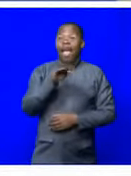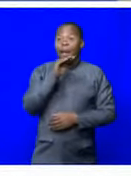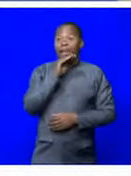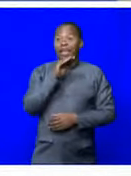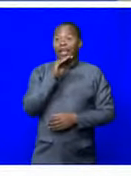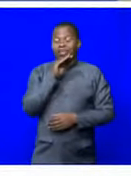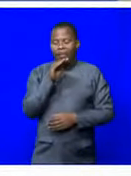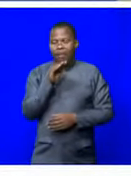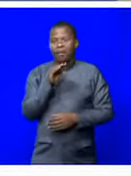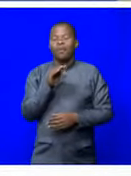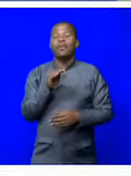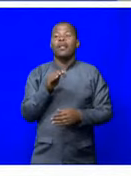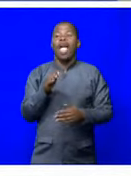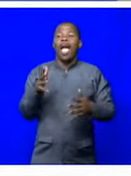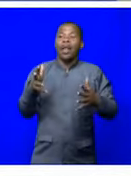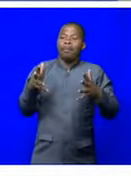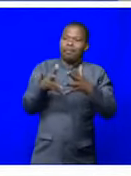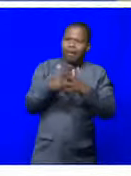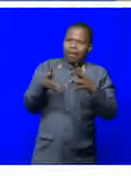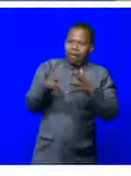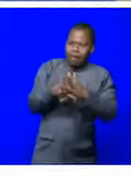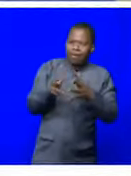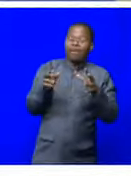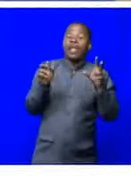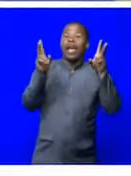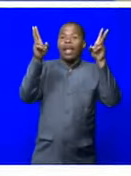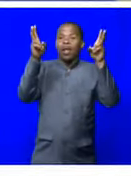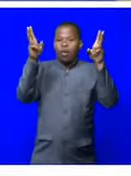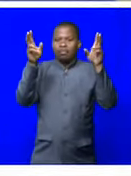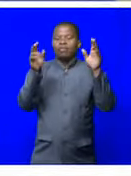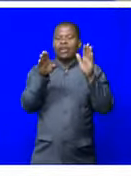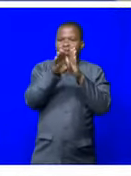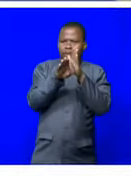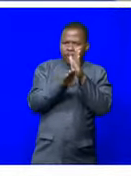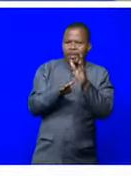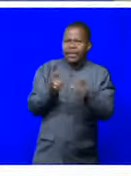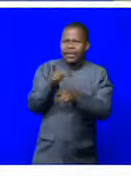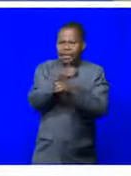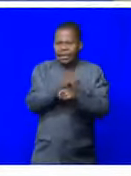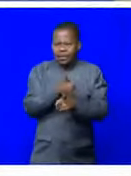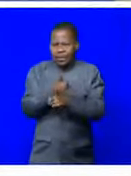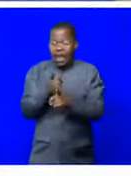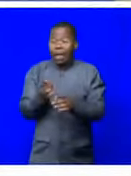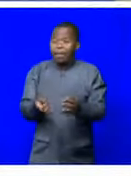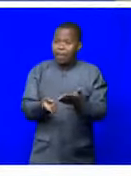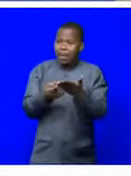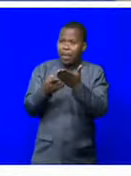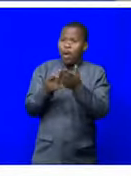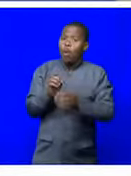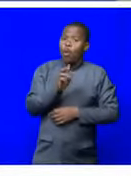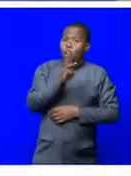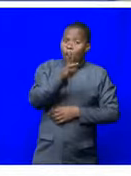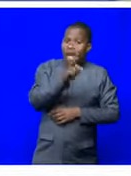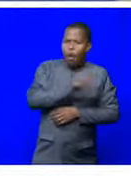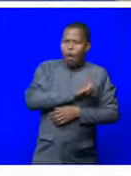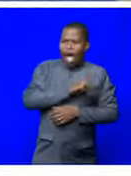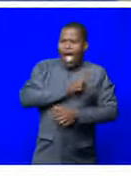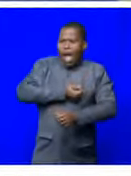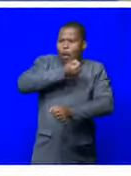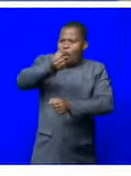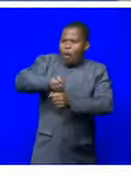has empowered you to do your job effectively